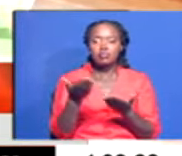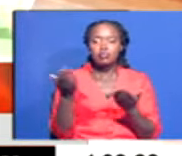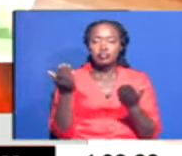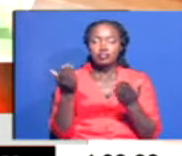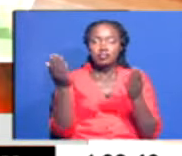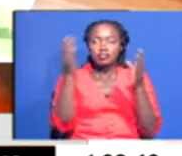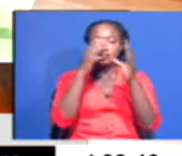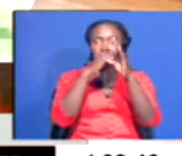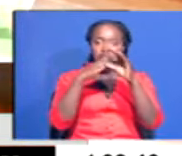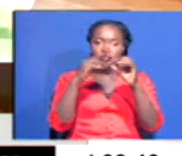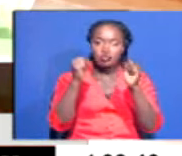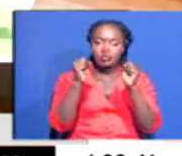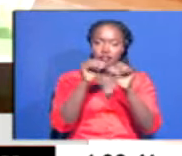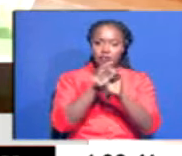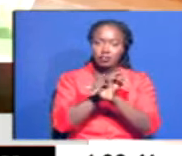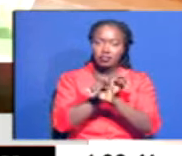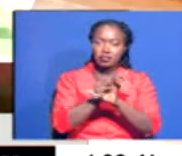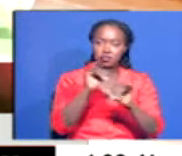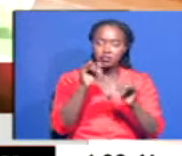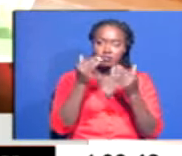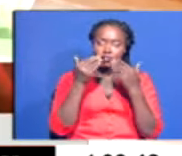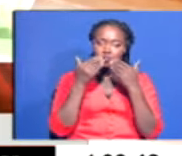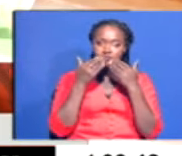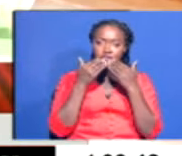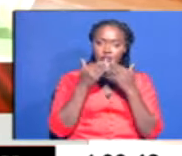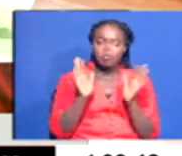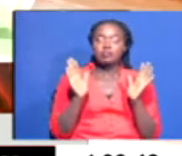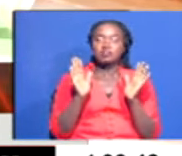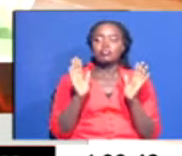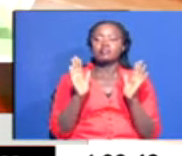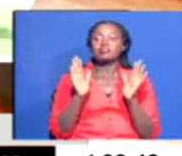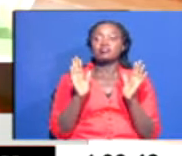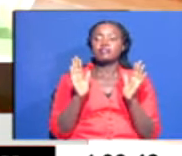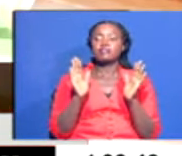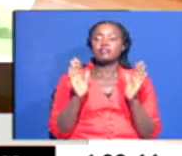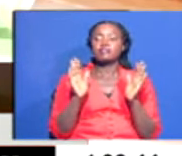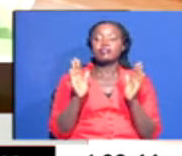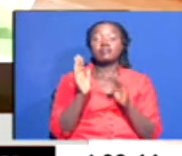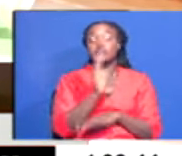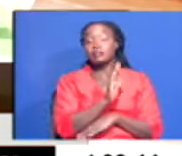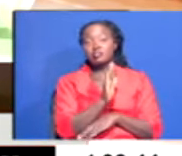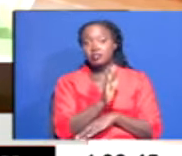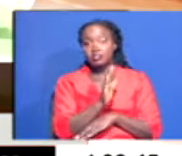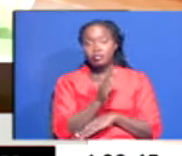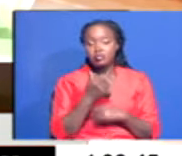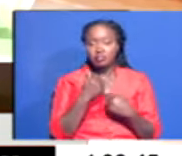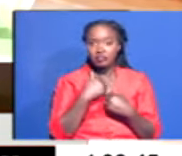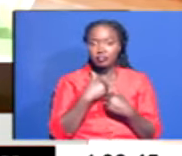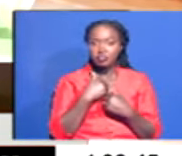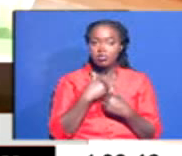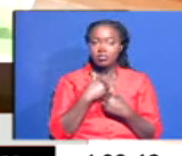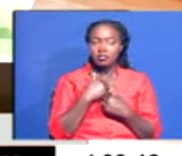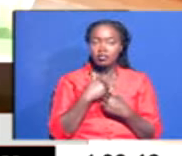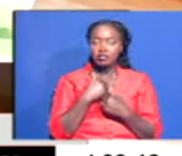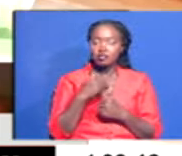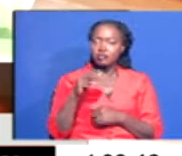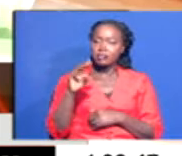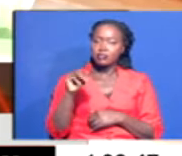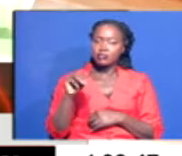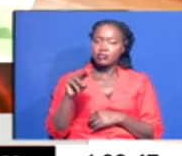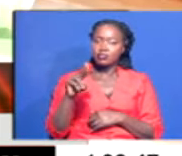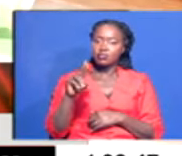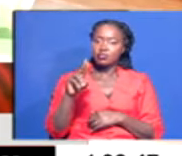presidential clearance can be finished. We are having in the afternoon Mudhiora Kiriara of an